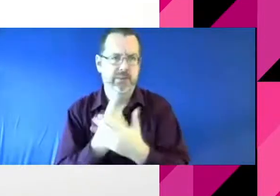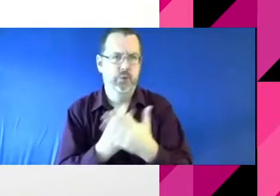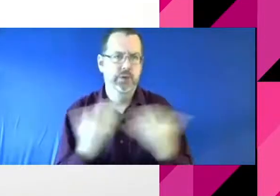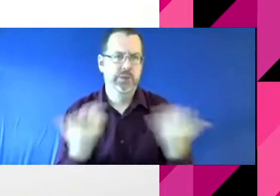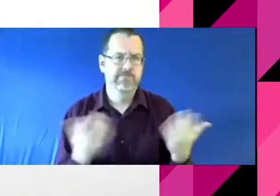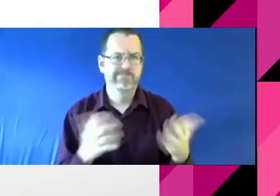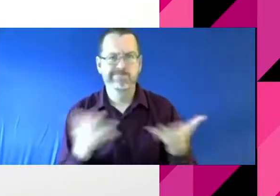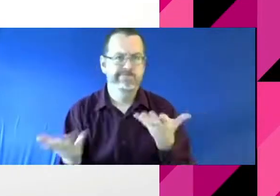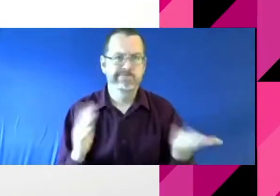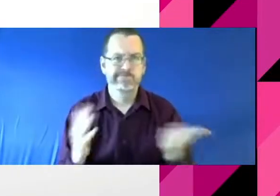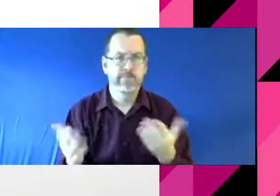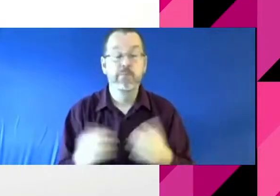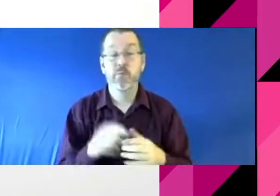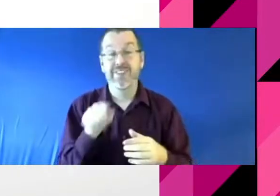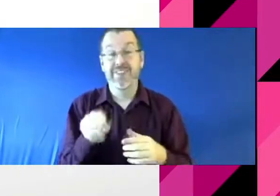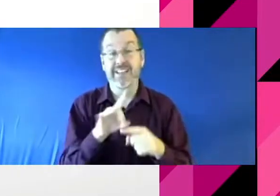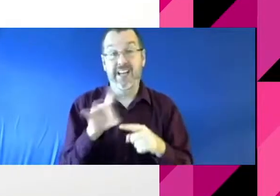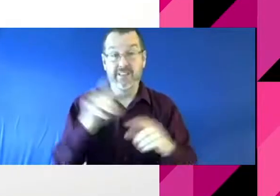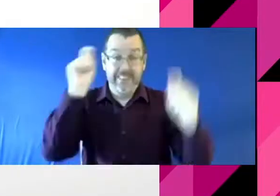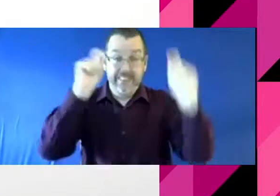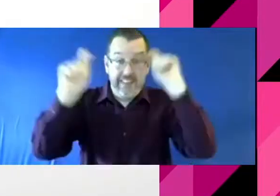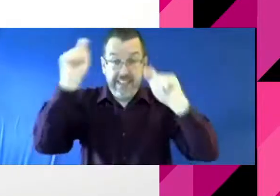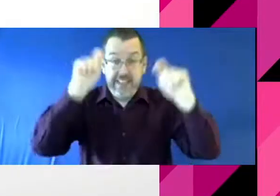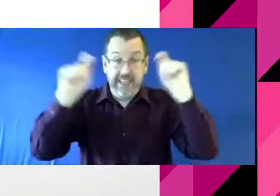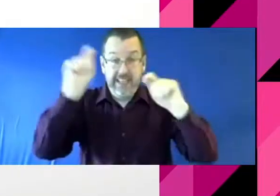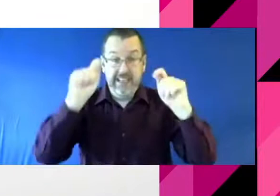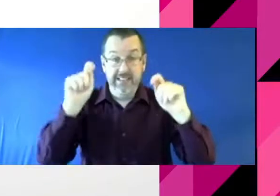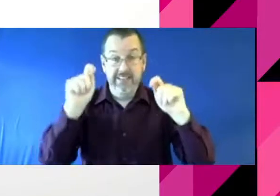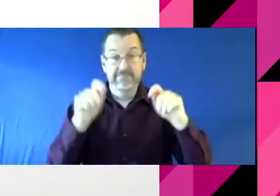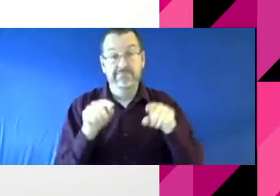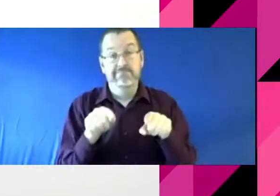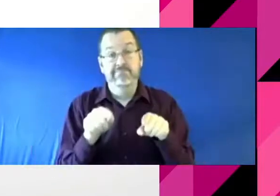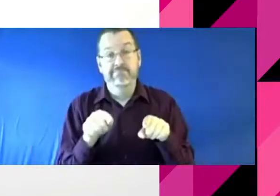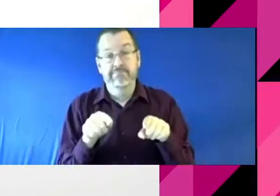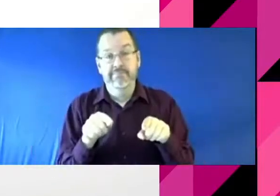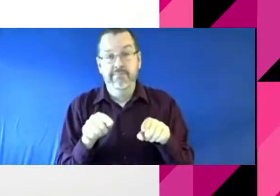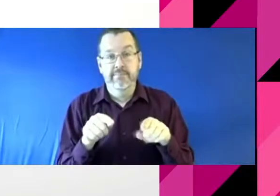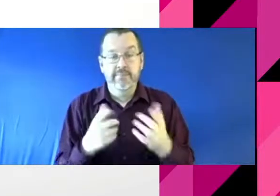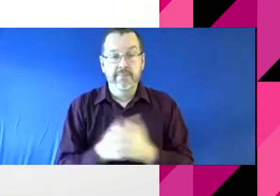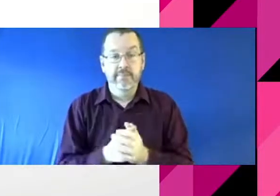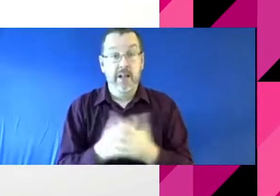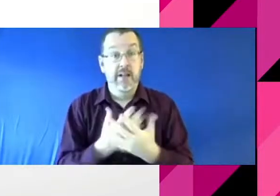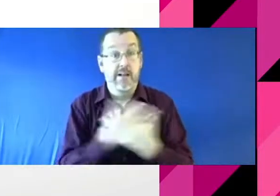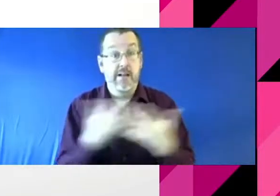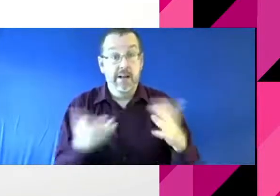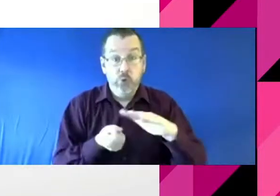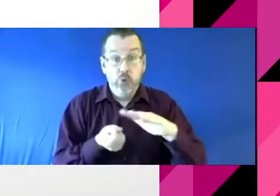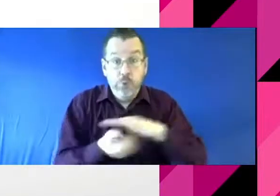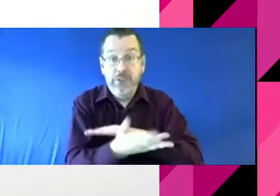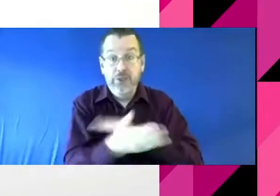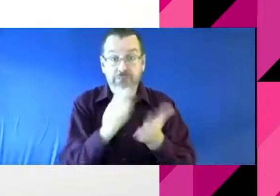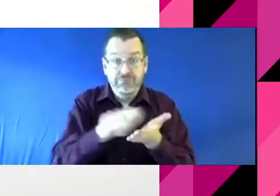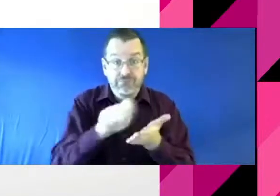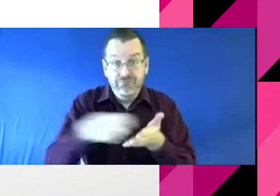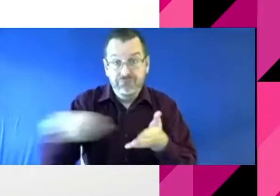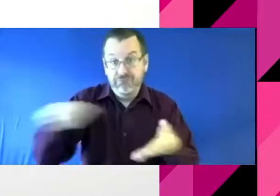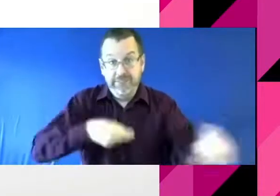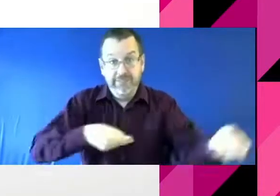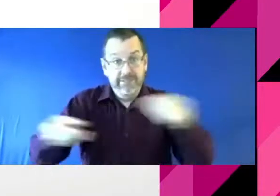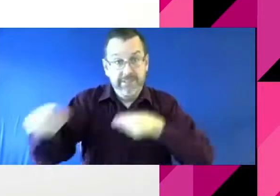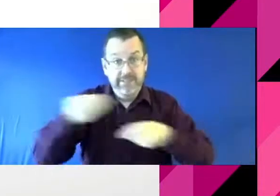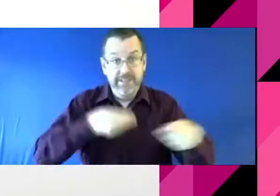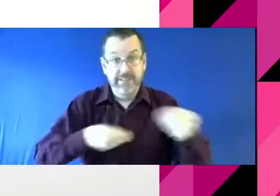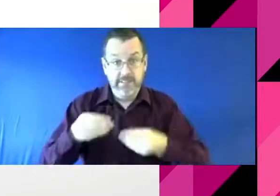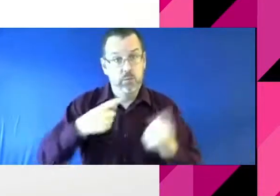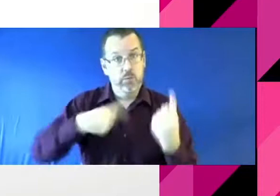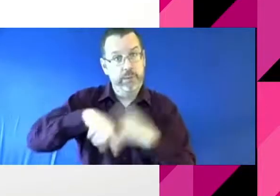those would be the kinds of thoughts, very much influenced by the many, many submissions that we've received already. in preparing